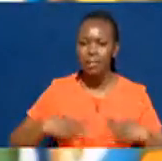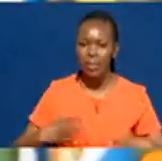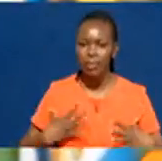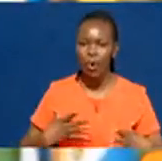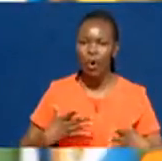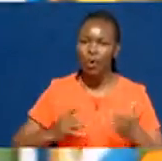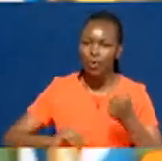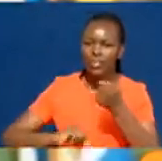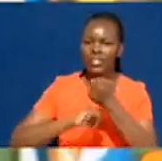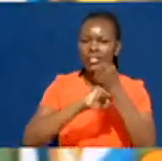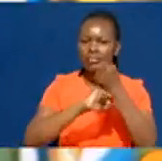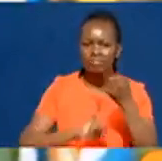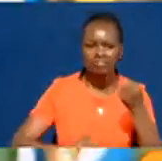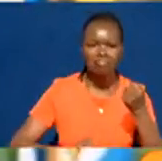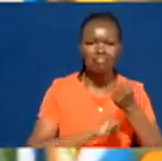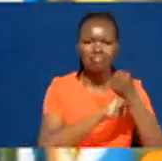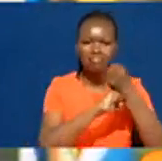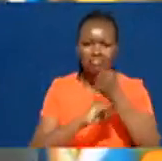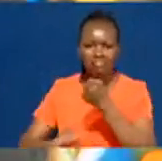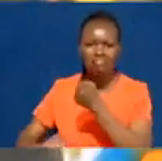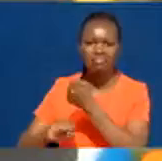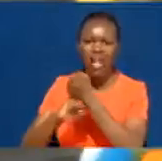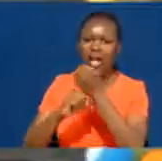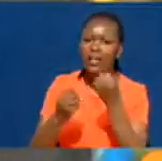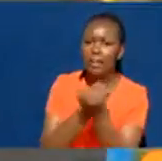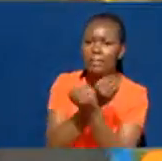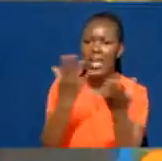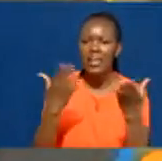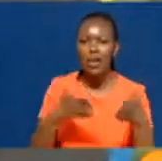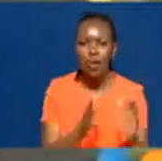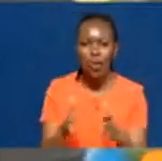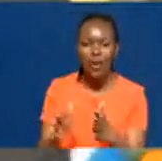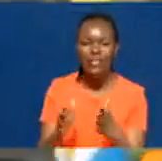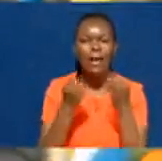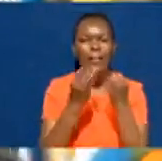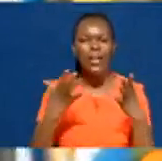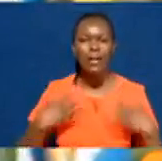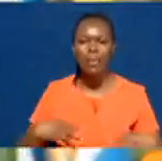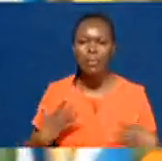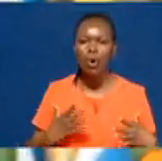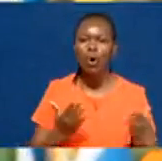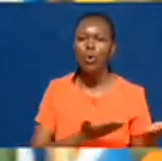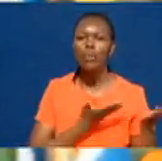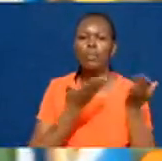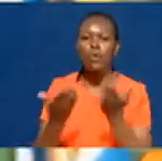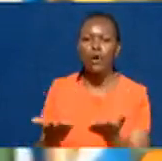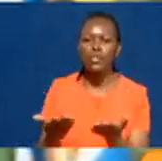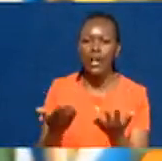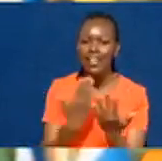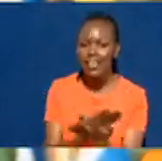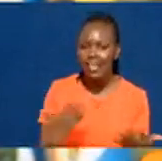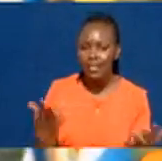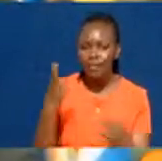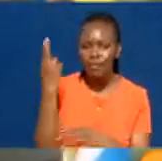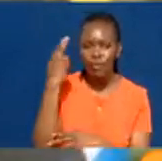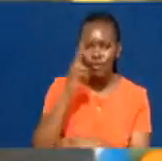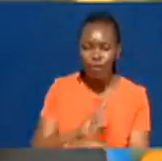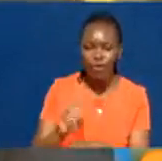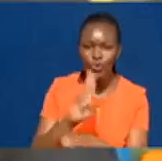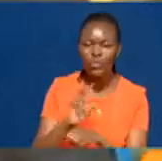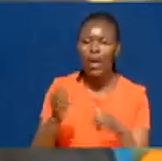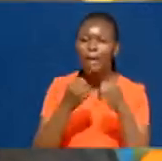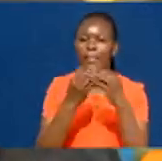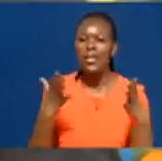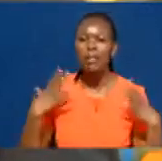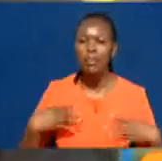us in many ways. There are many people who contributed merchandise. Many people contributed resources